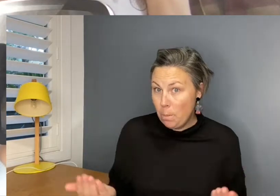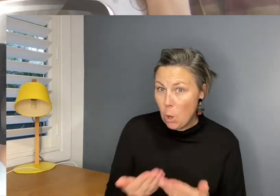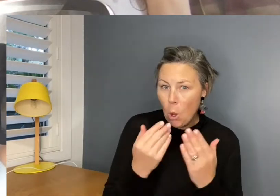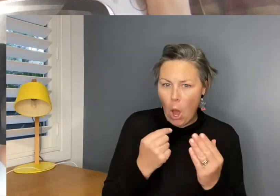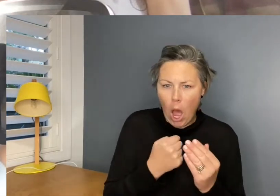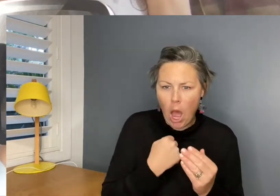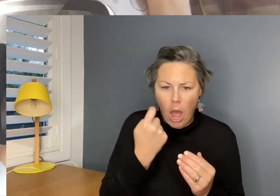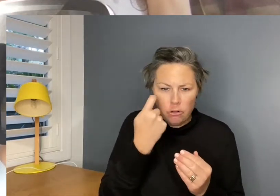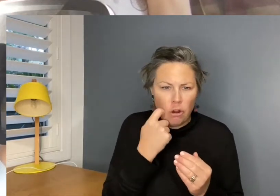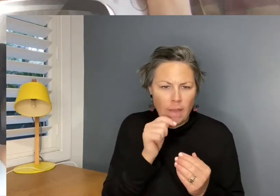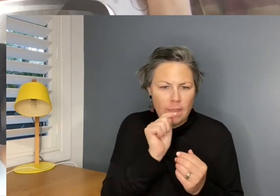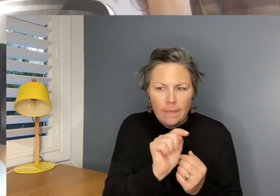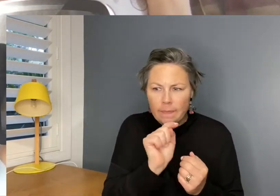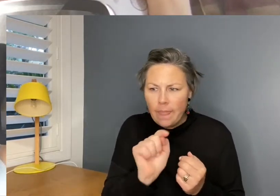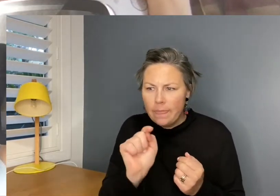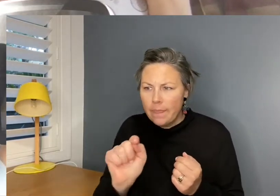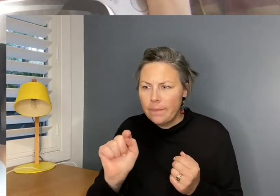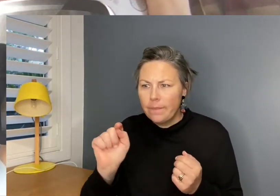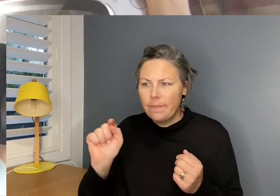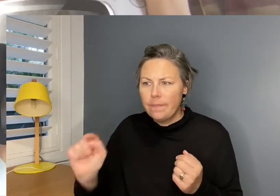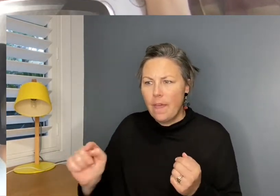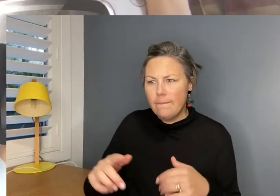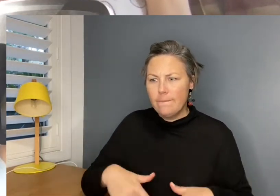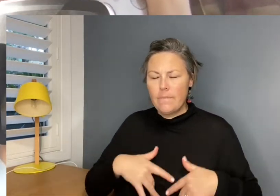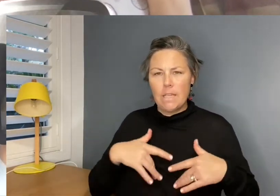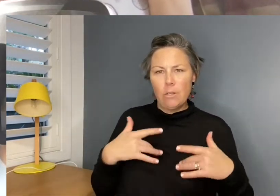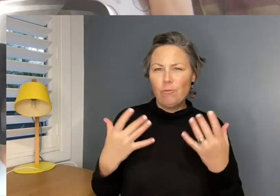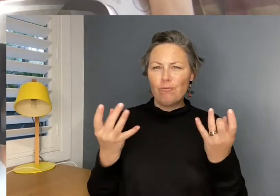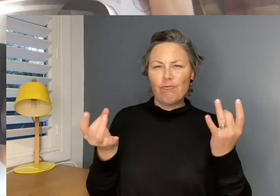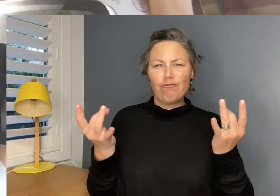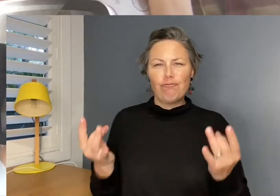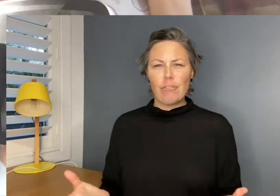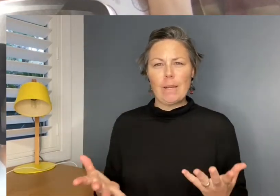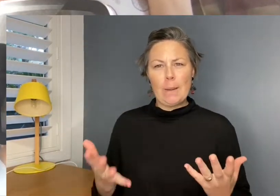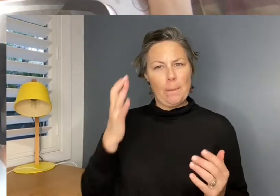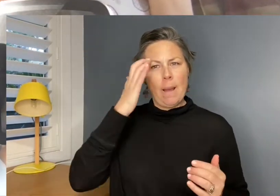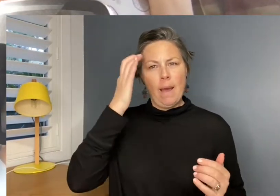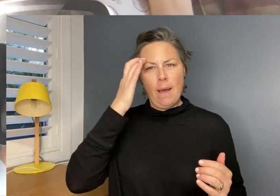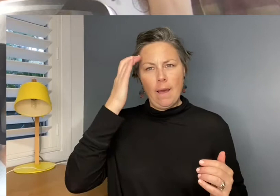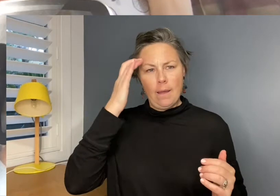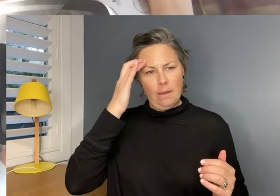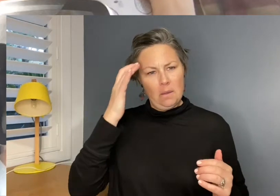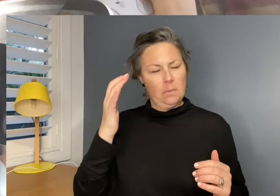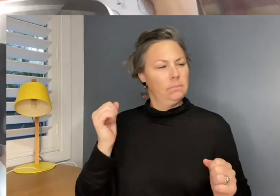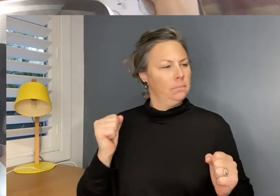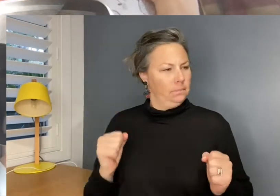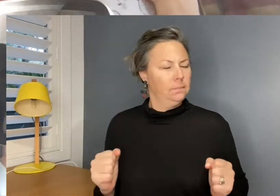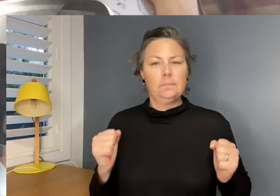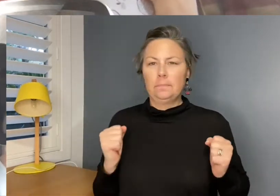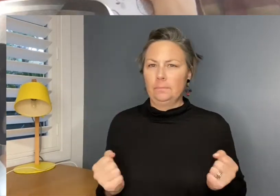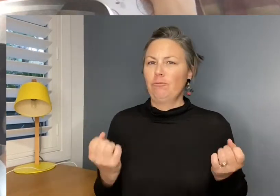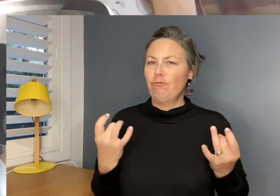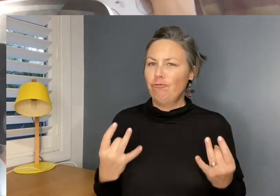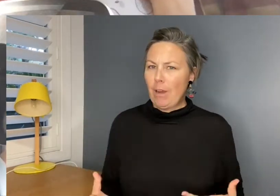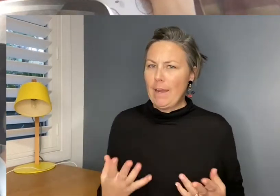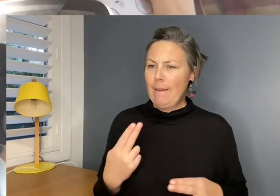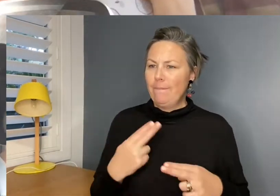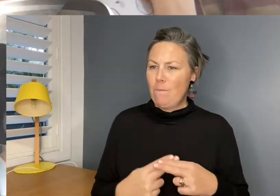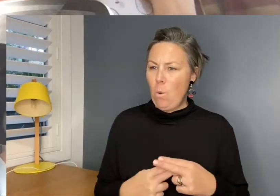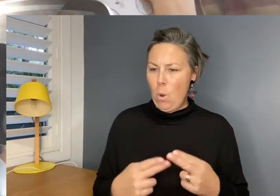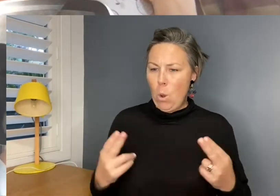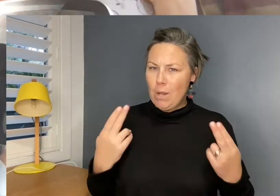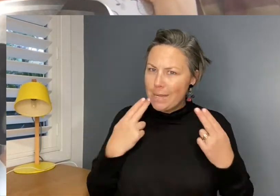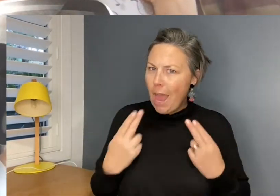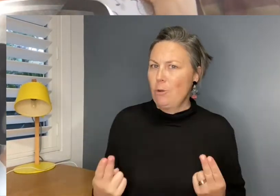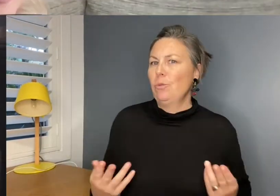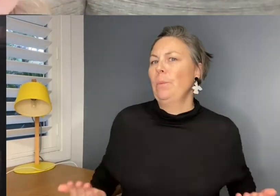implement before giving birth really did set me up in the right sort of mind frame and right headspace to have the